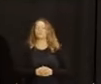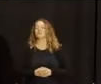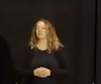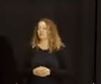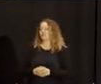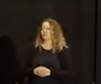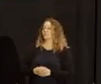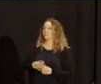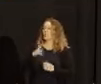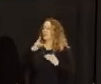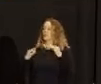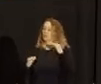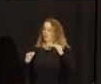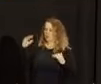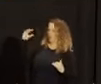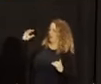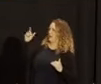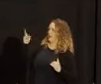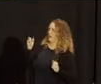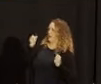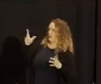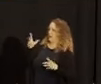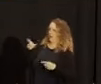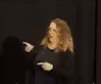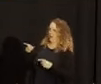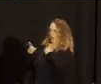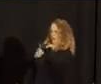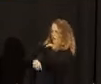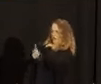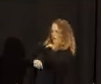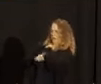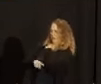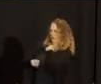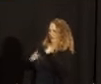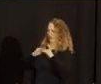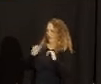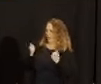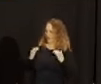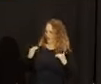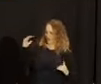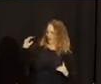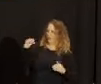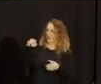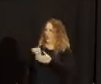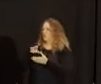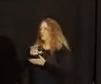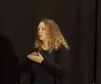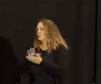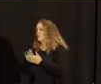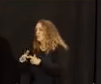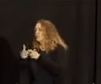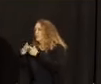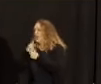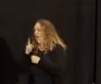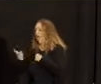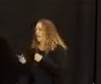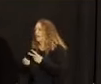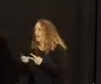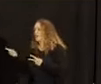higher rates of punishment, in-school suspension and expulsion, and ultimately we see